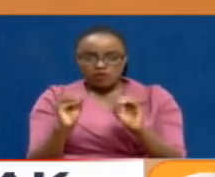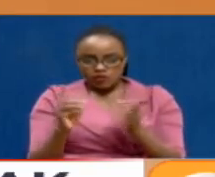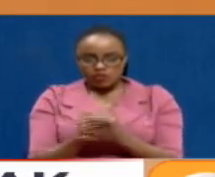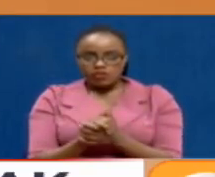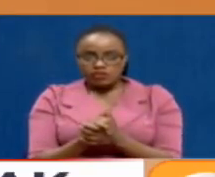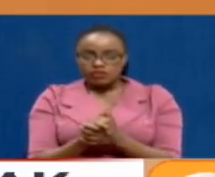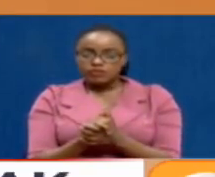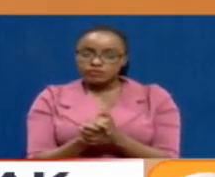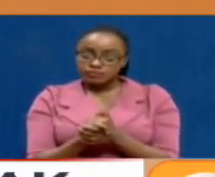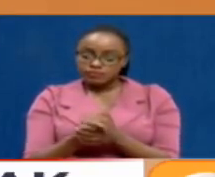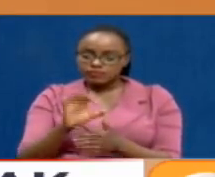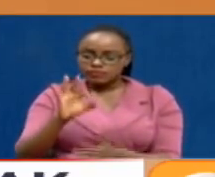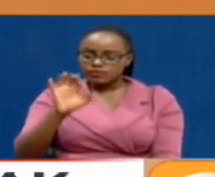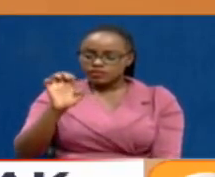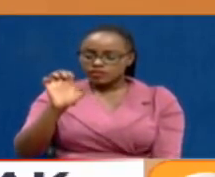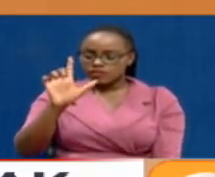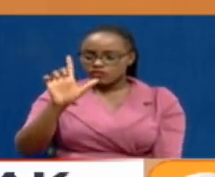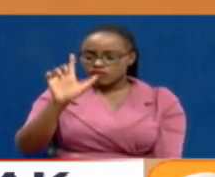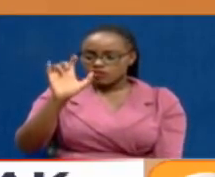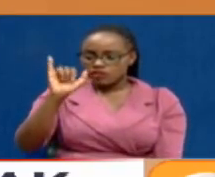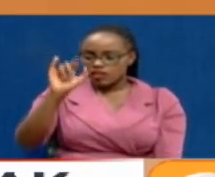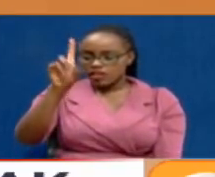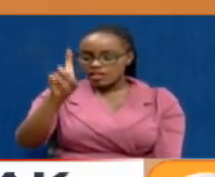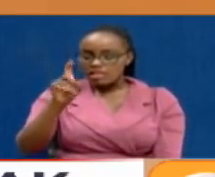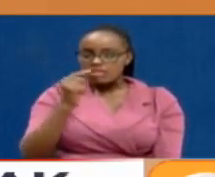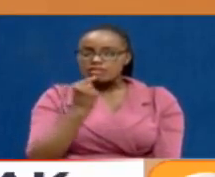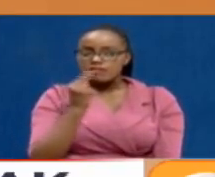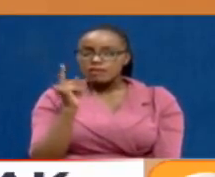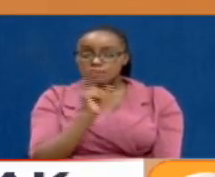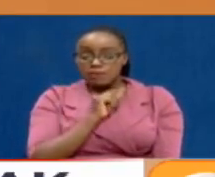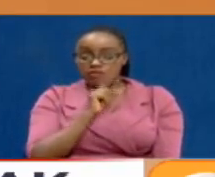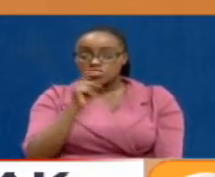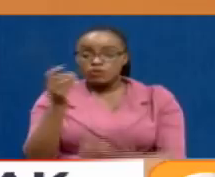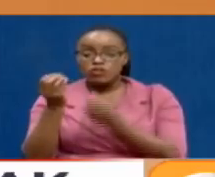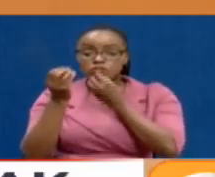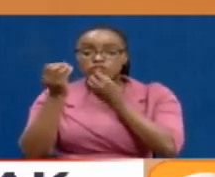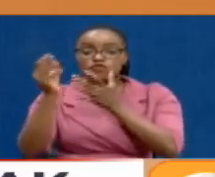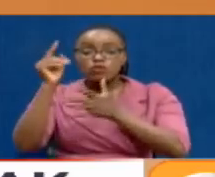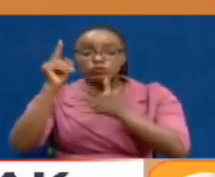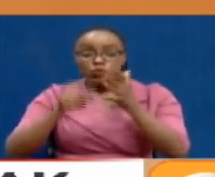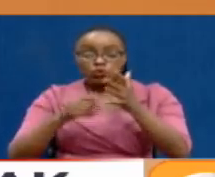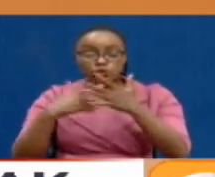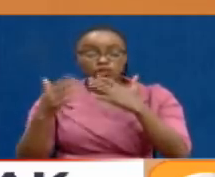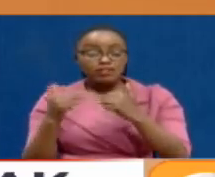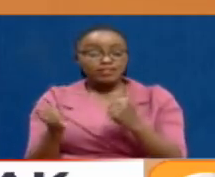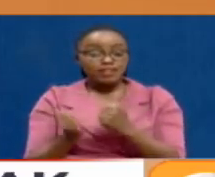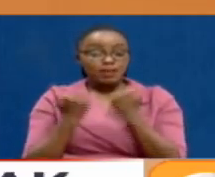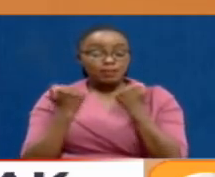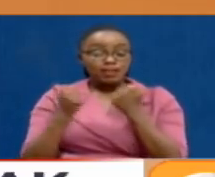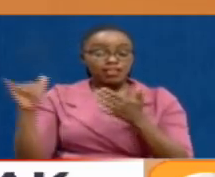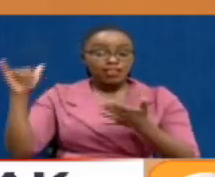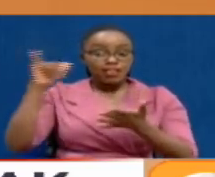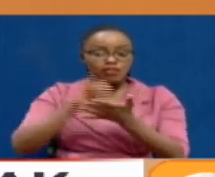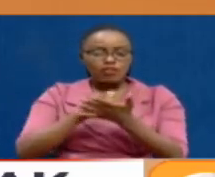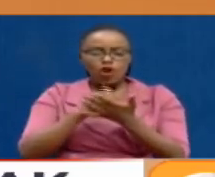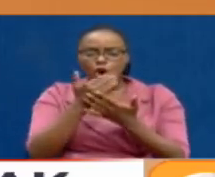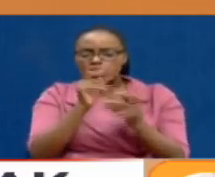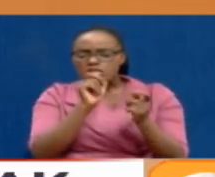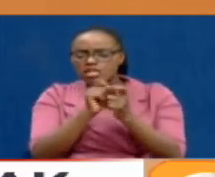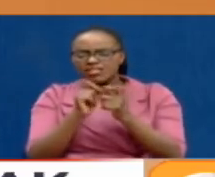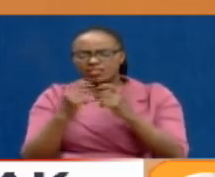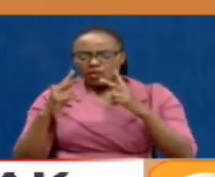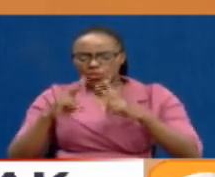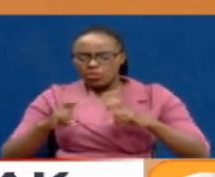Felix, yes, Felix. Felix and the other viewers should be informed that what is happening at the airport is screening, and